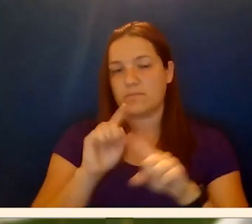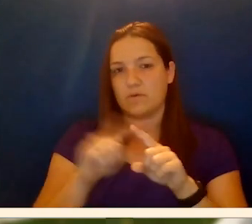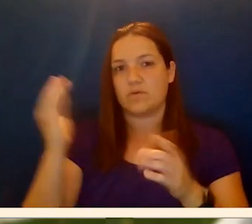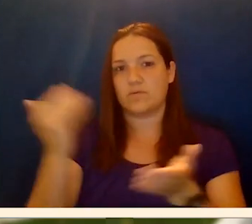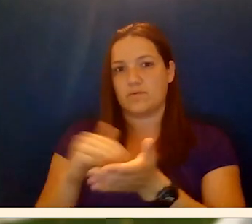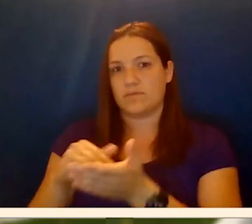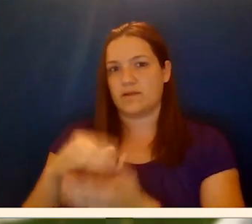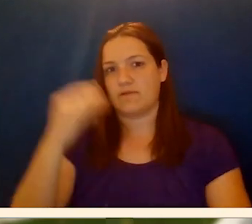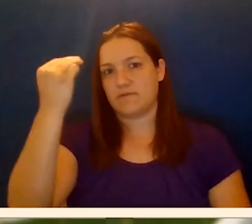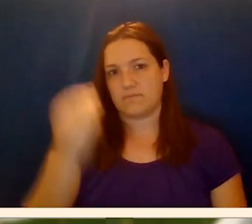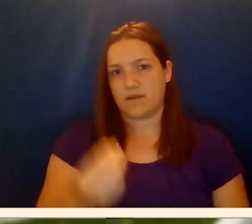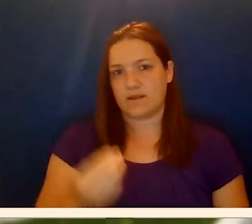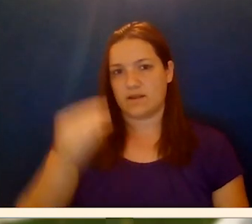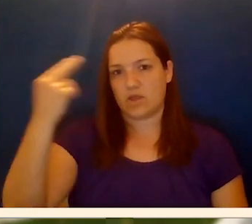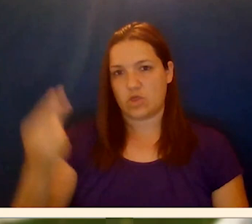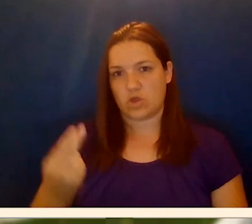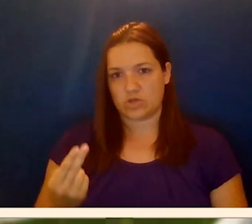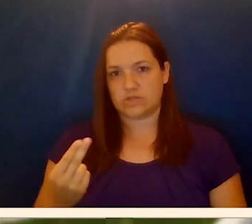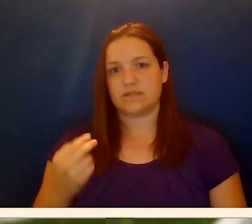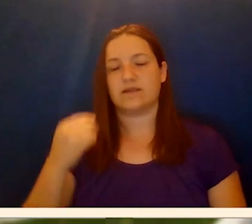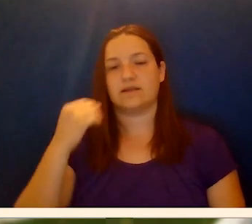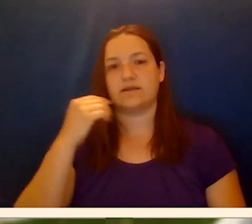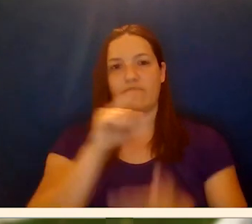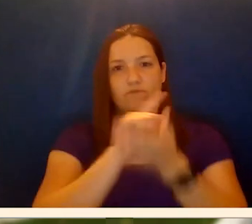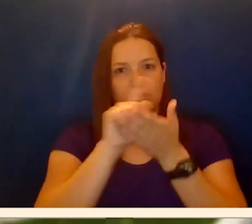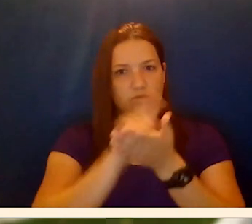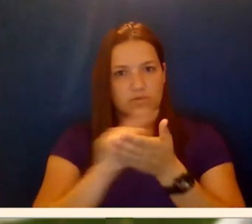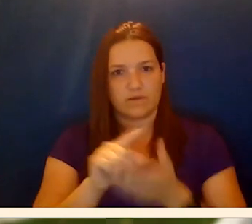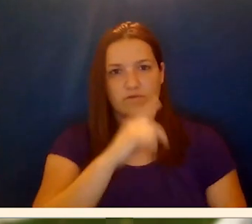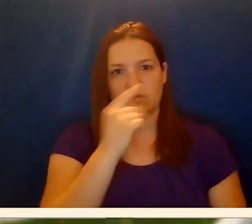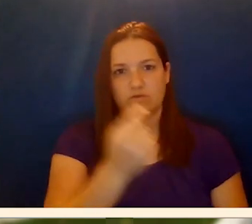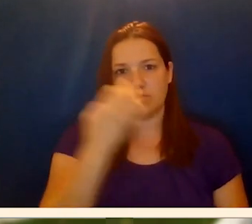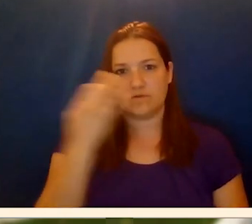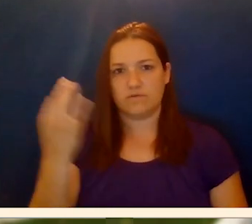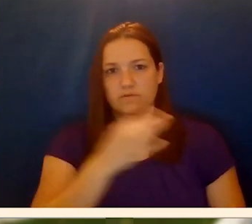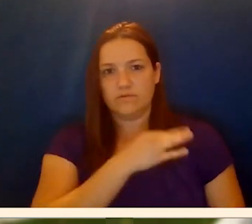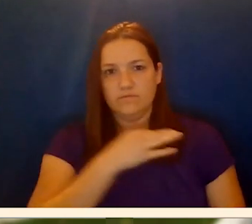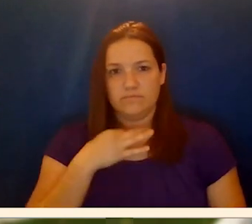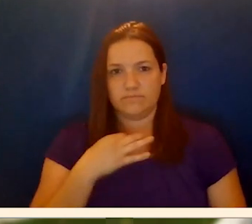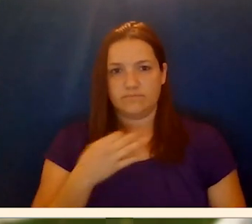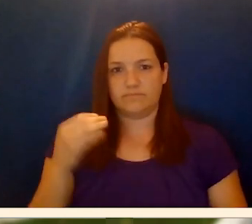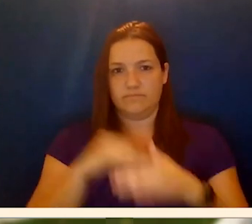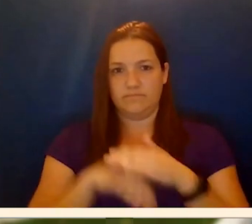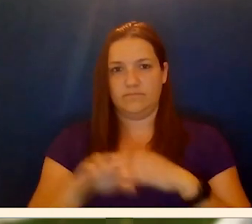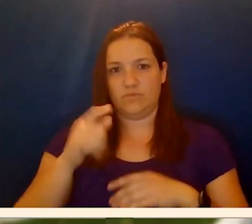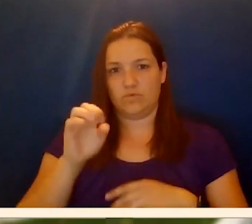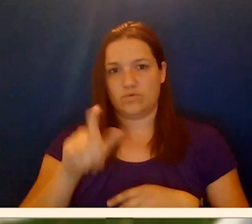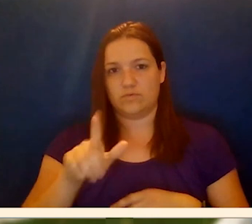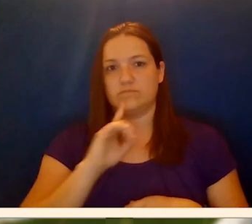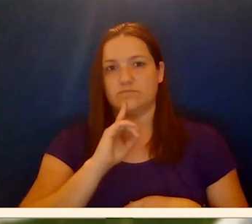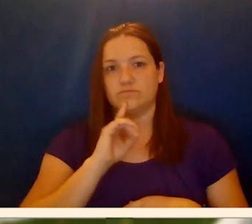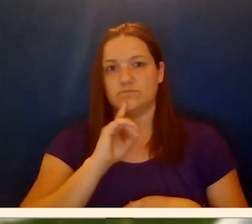week. Every Tuesday and Friday, our staff will log into the portal to make certain that all unvaccinated employees